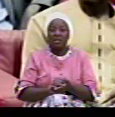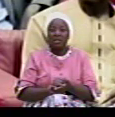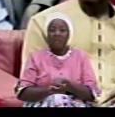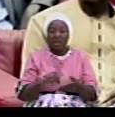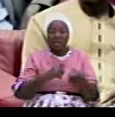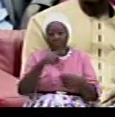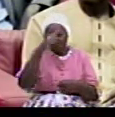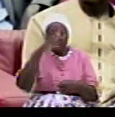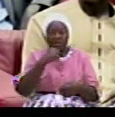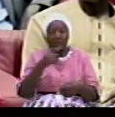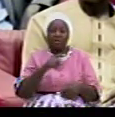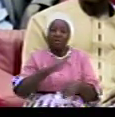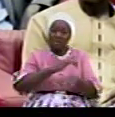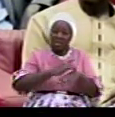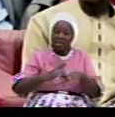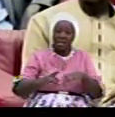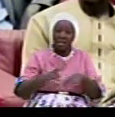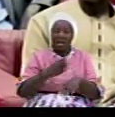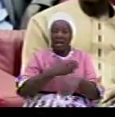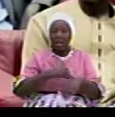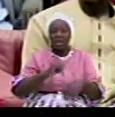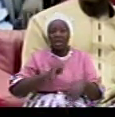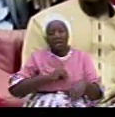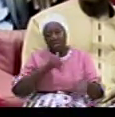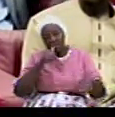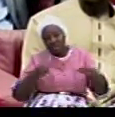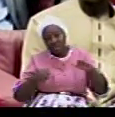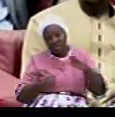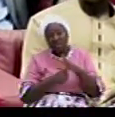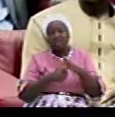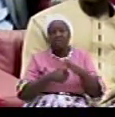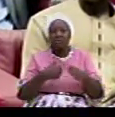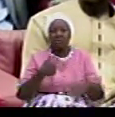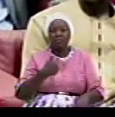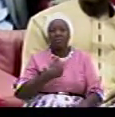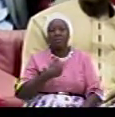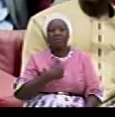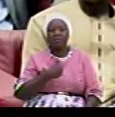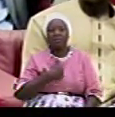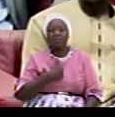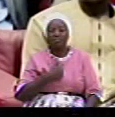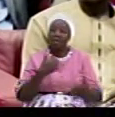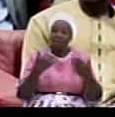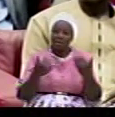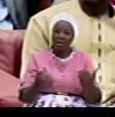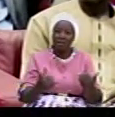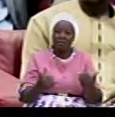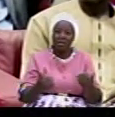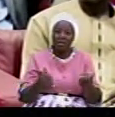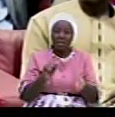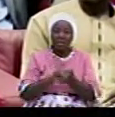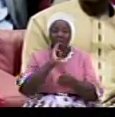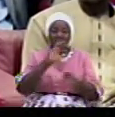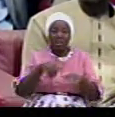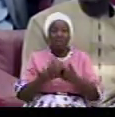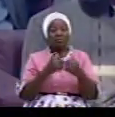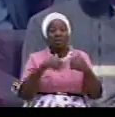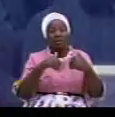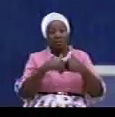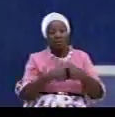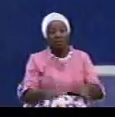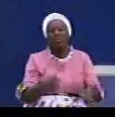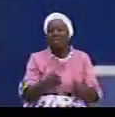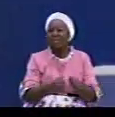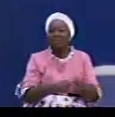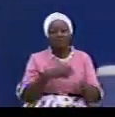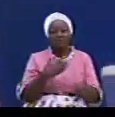naked and I hid myself. Now, that's how they lost everything. What